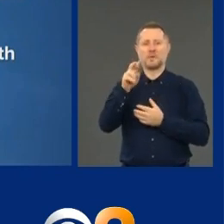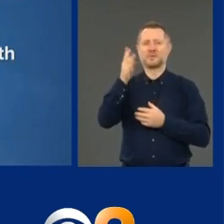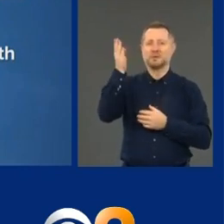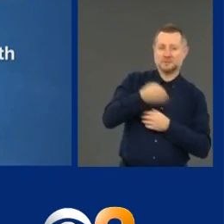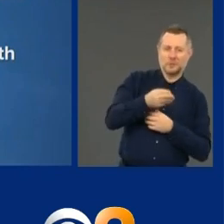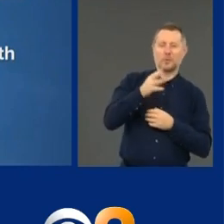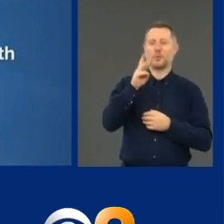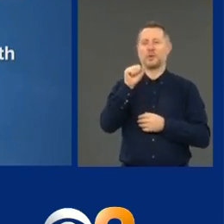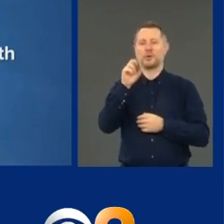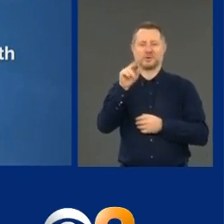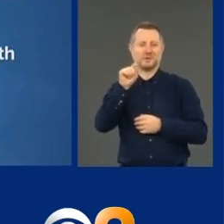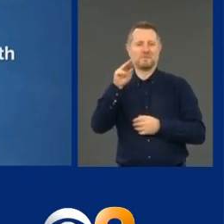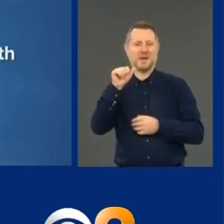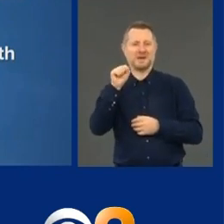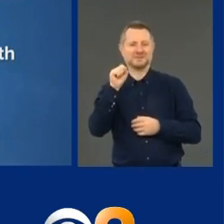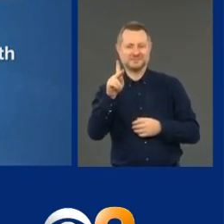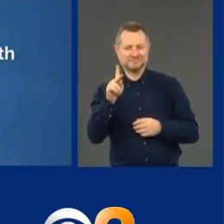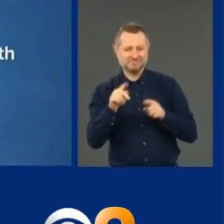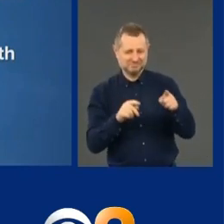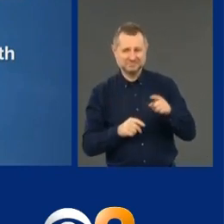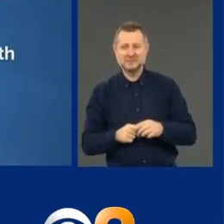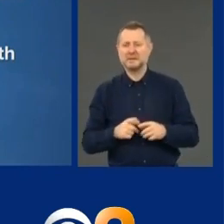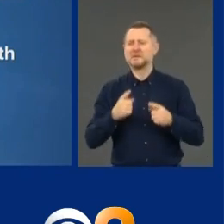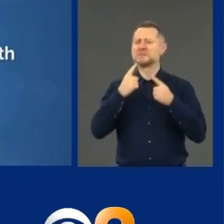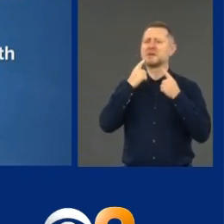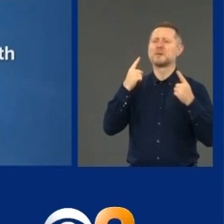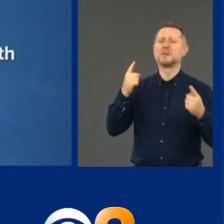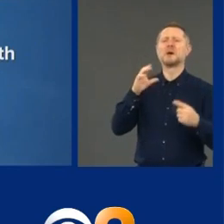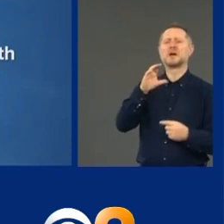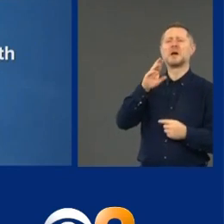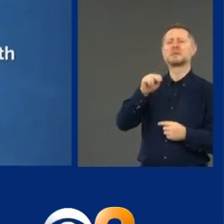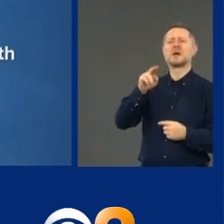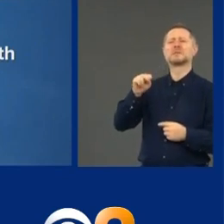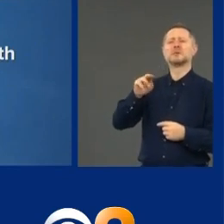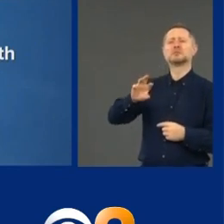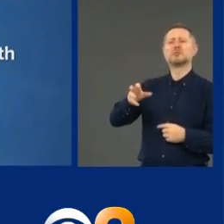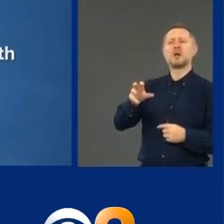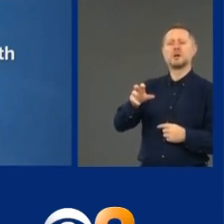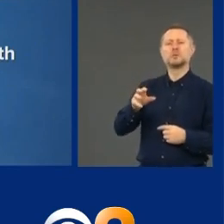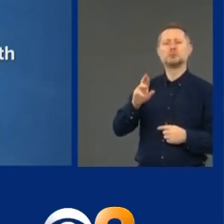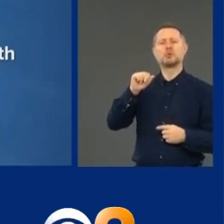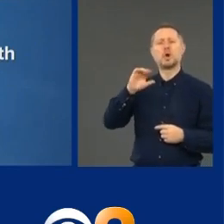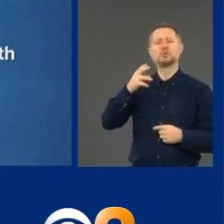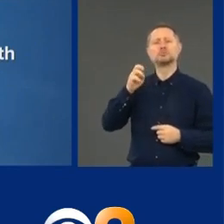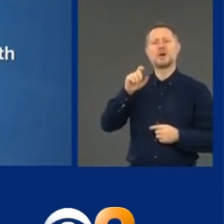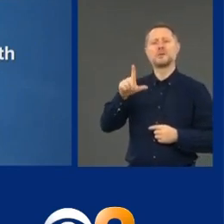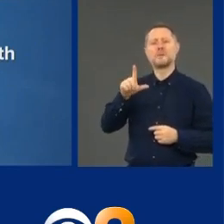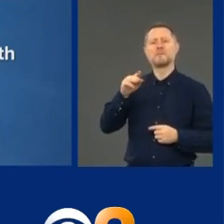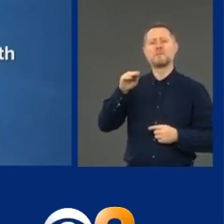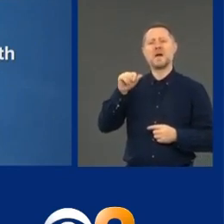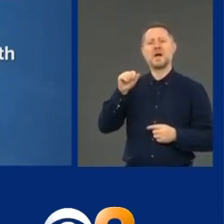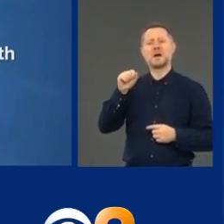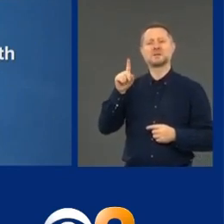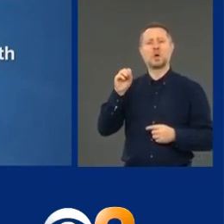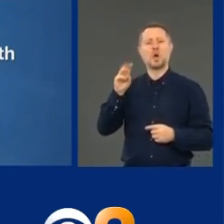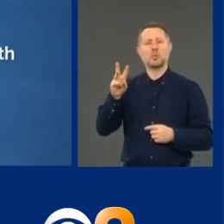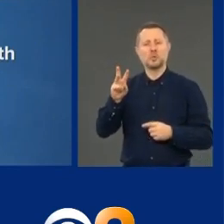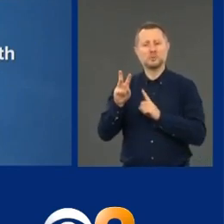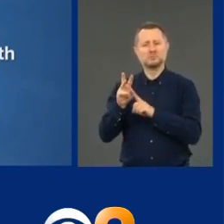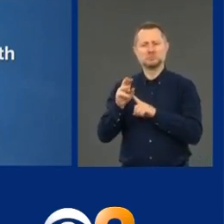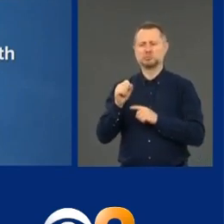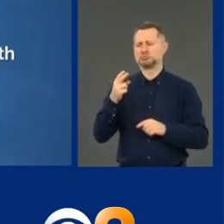Maddow, who has a show on MSNBC at night that I have been on, and she was talking about